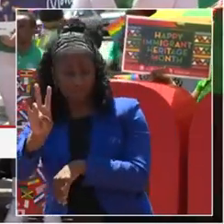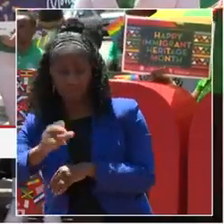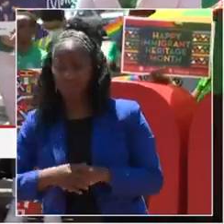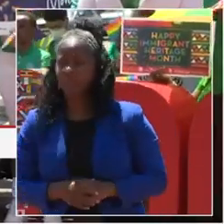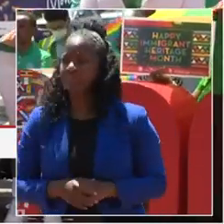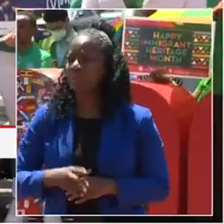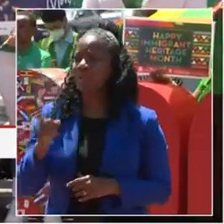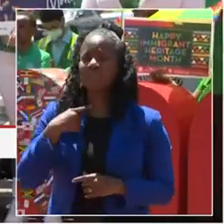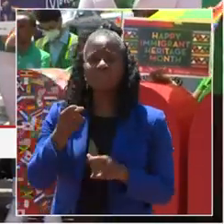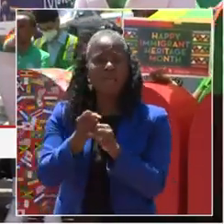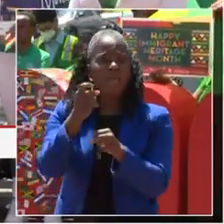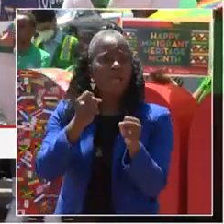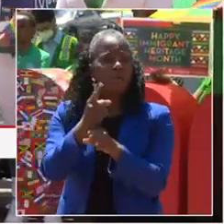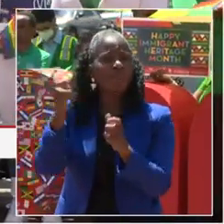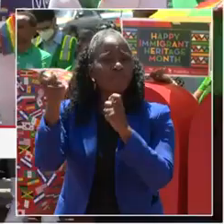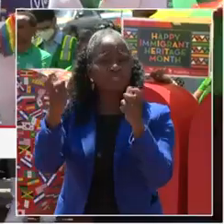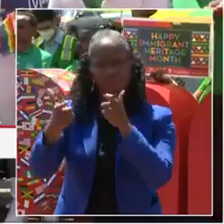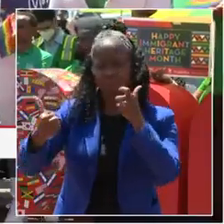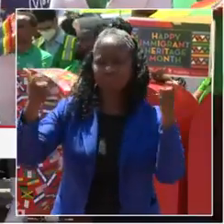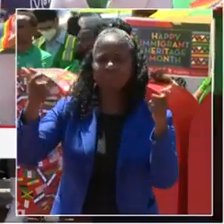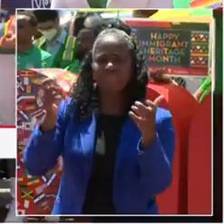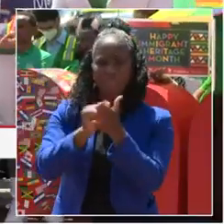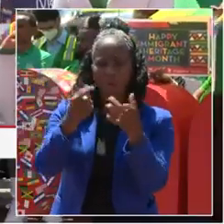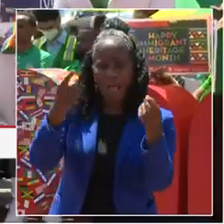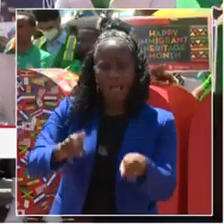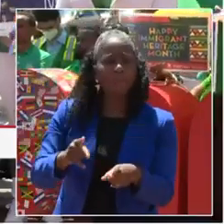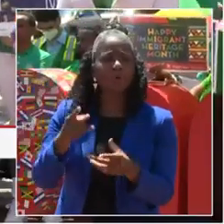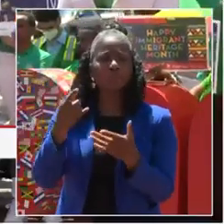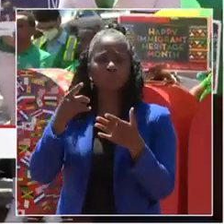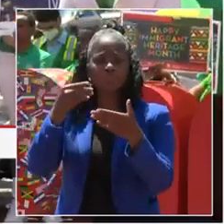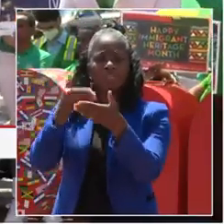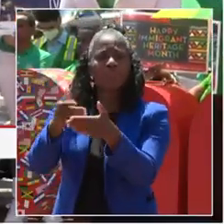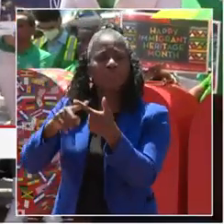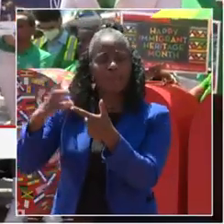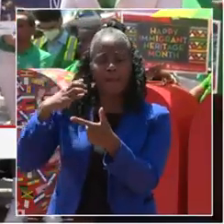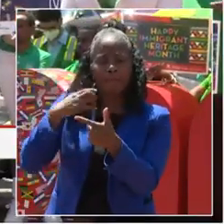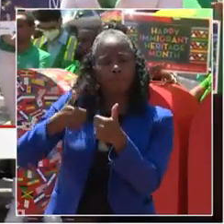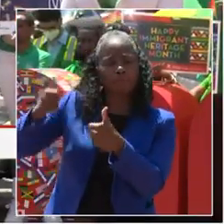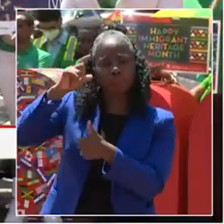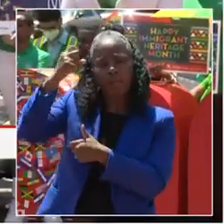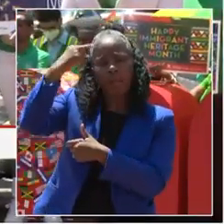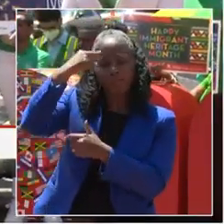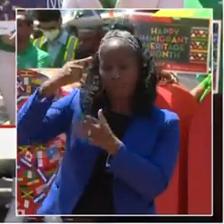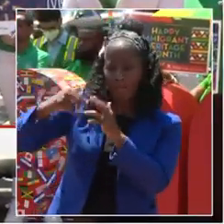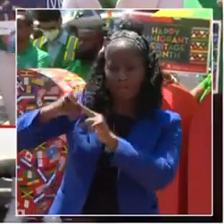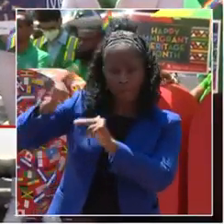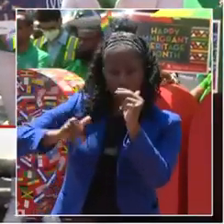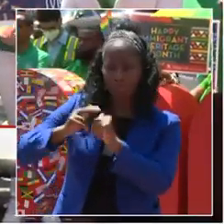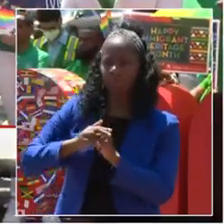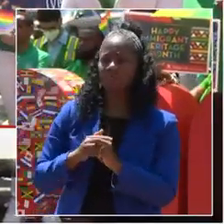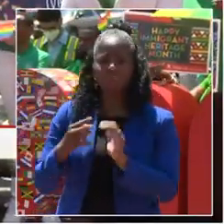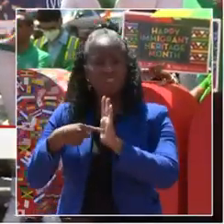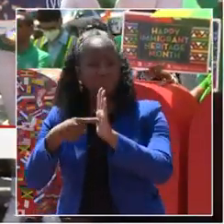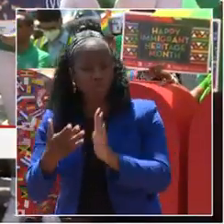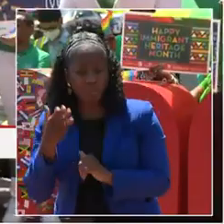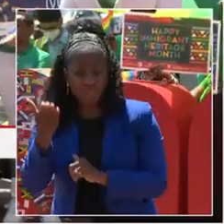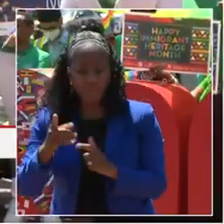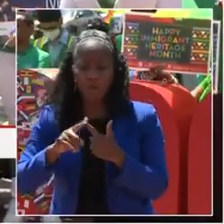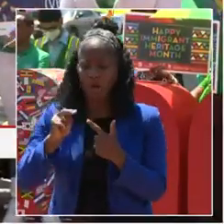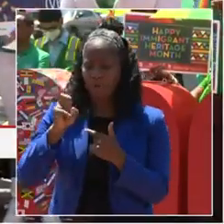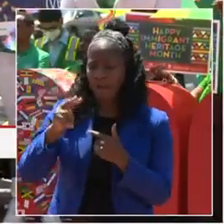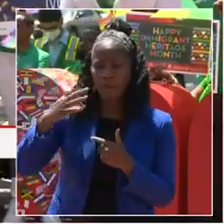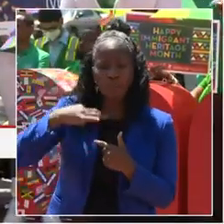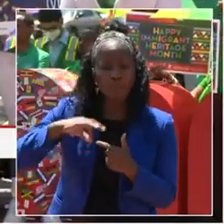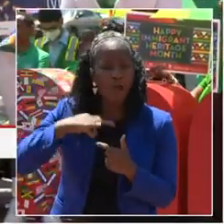largest annual festival in Washington, D.C., in the footsteps of the Capitol building. We will have exhibitors, nonprofit organizations,